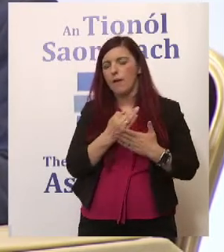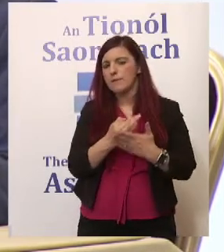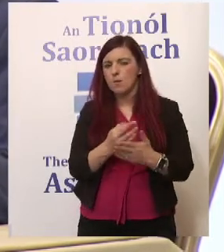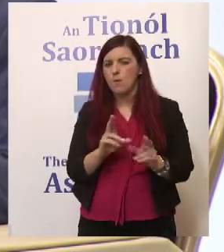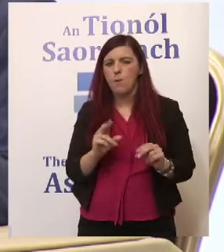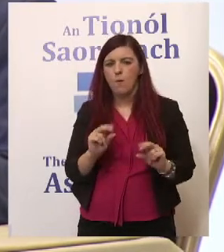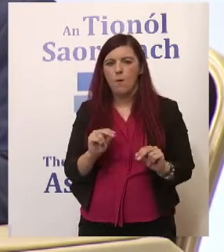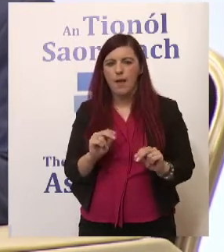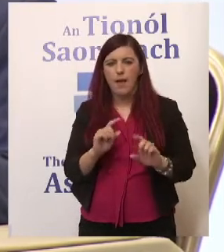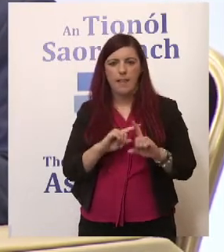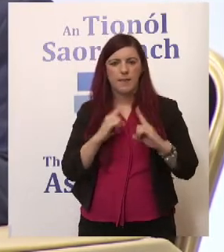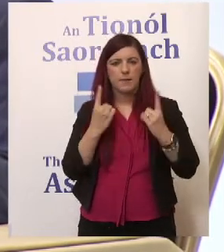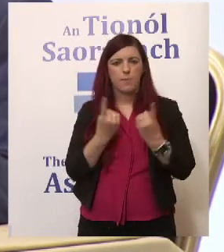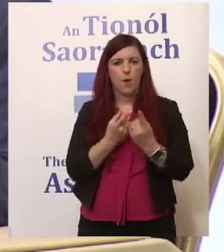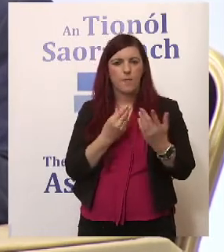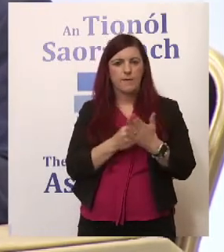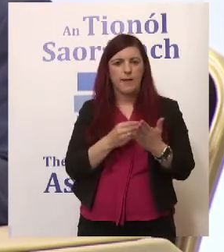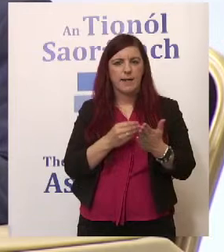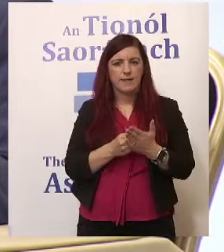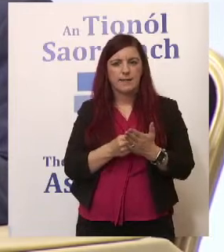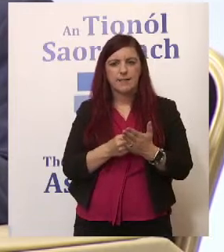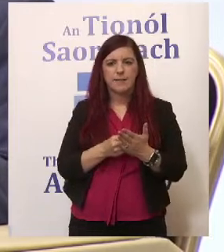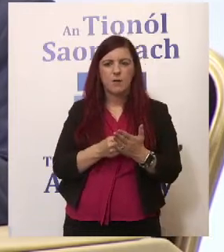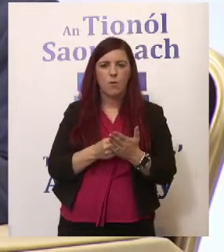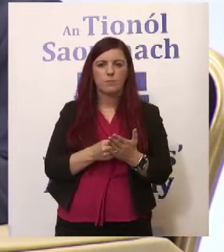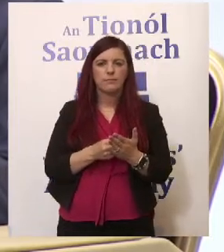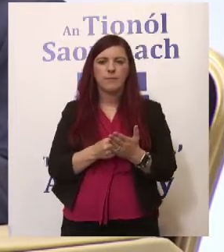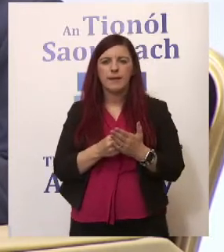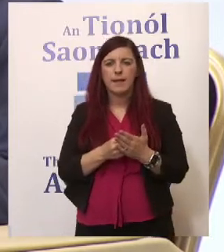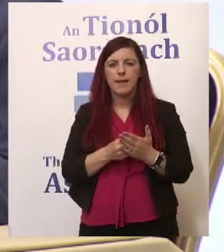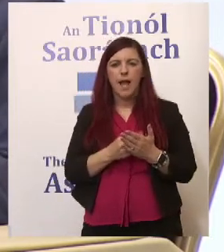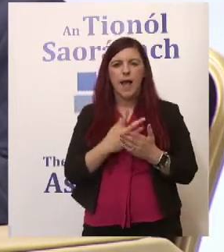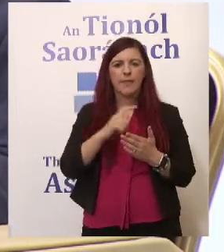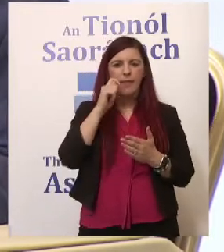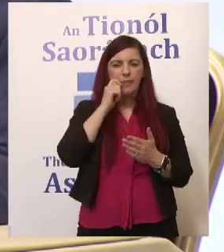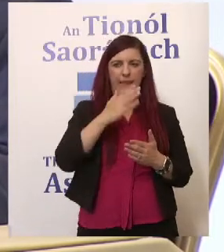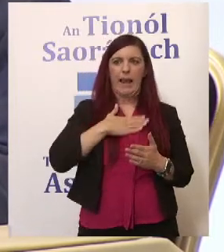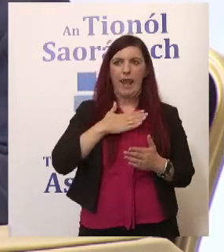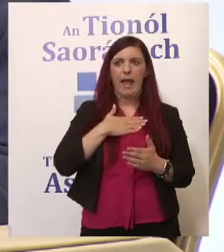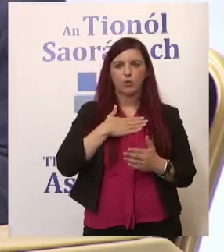and the Department of Finance, I've observed, rarely like to earmark